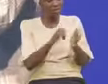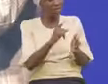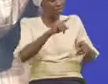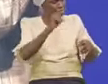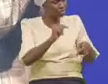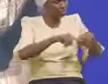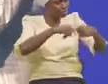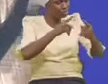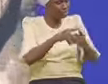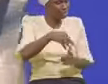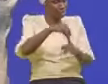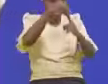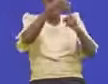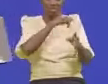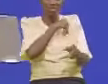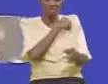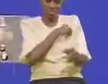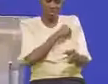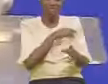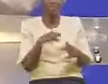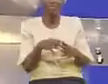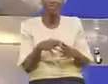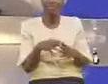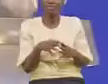Obo obo, lo ra specialist bo.